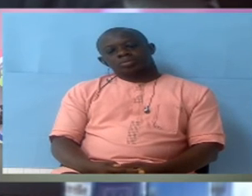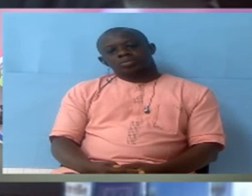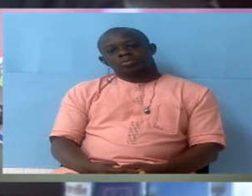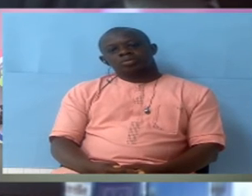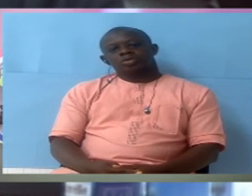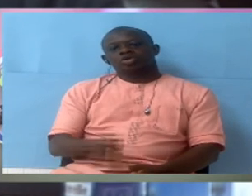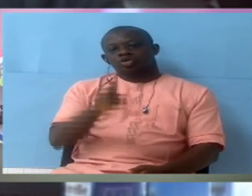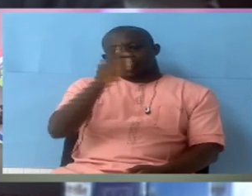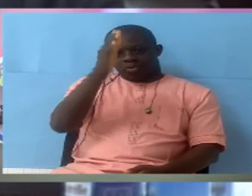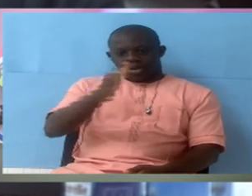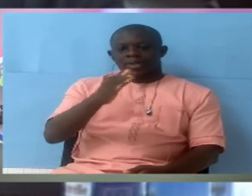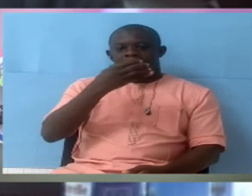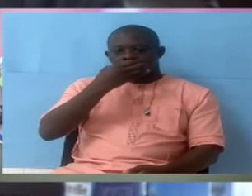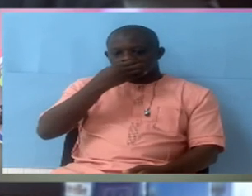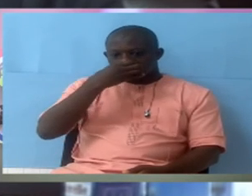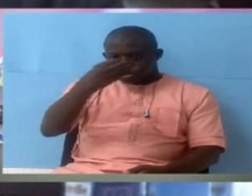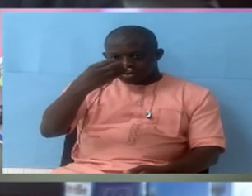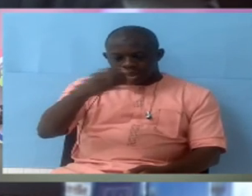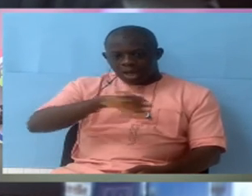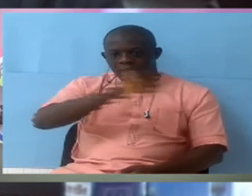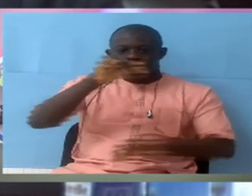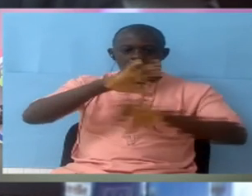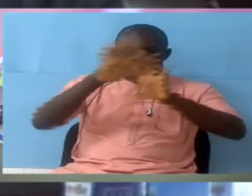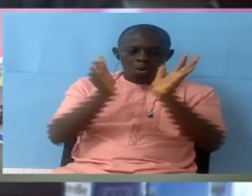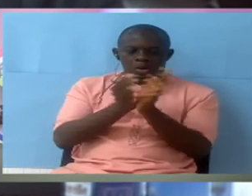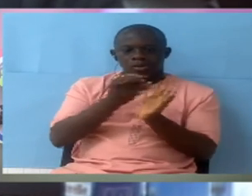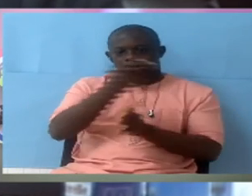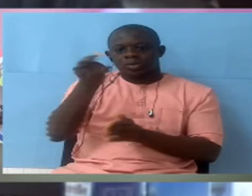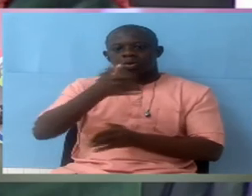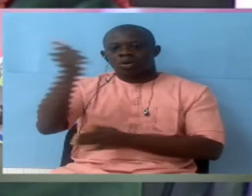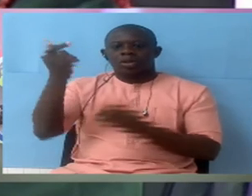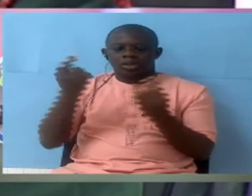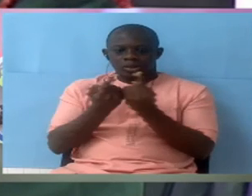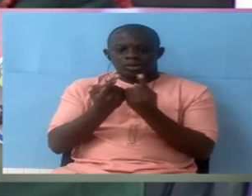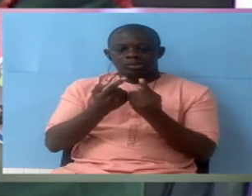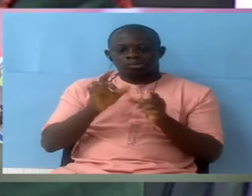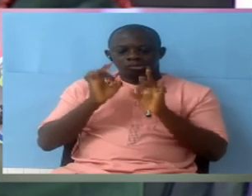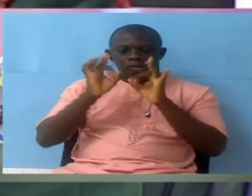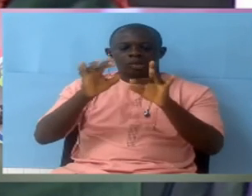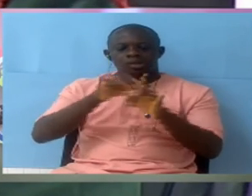right, Emma, greed and all these other things. Hatred and jealousy.